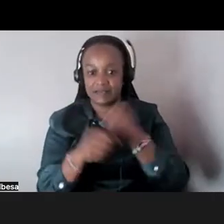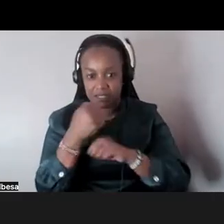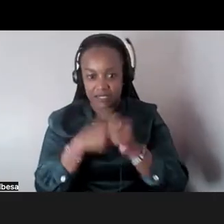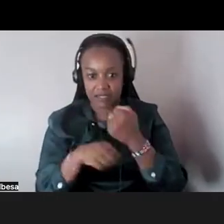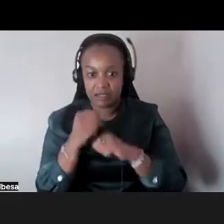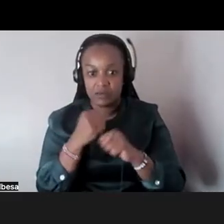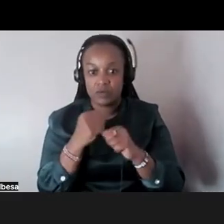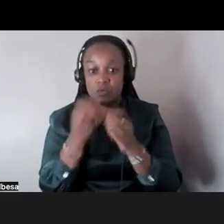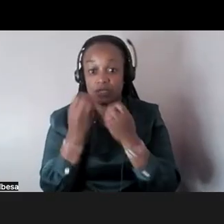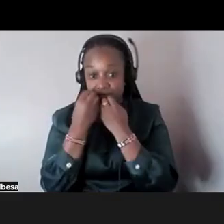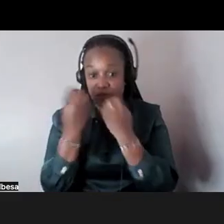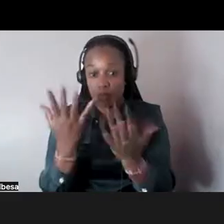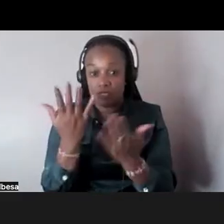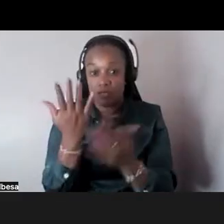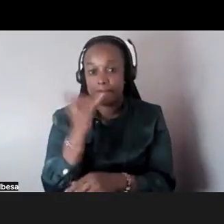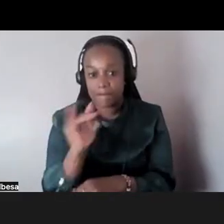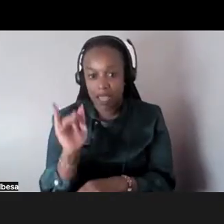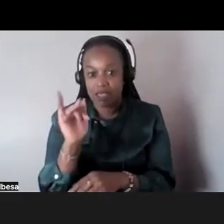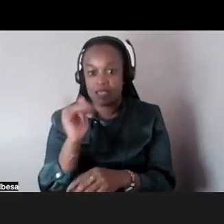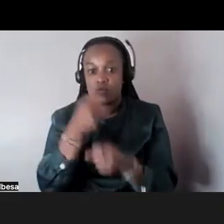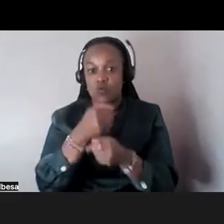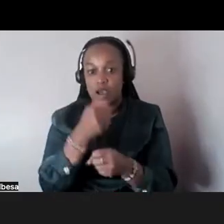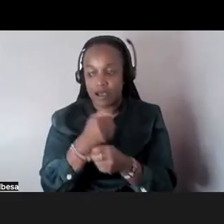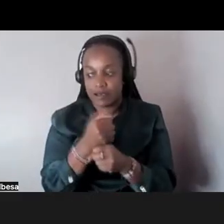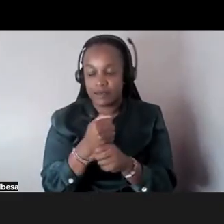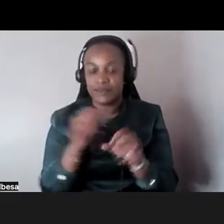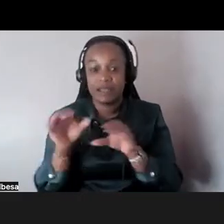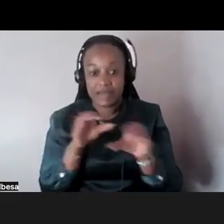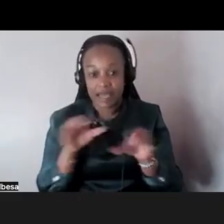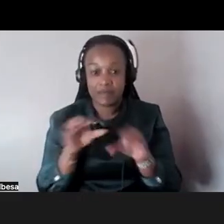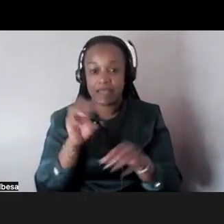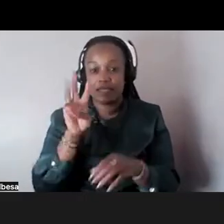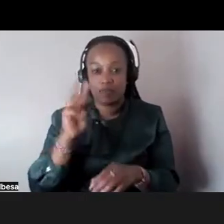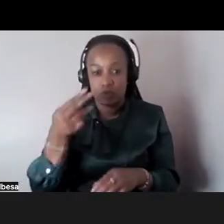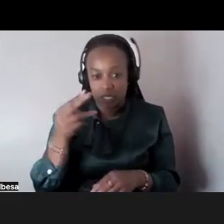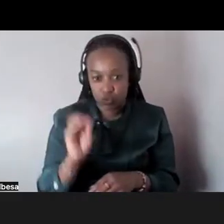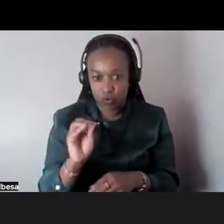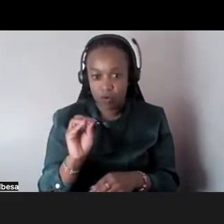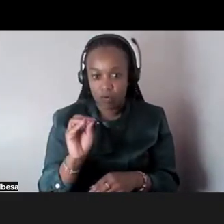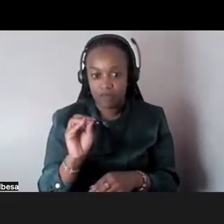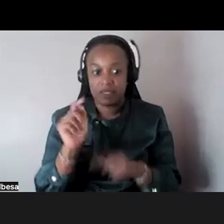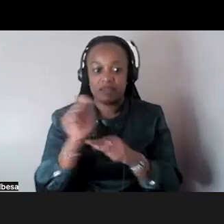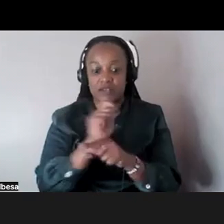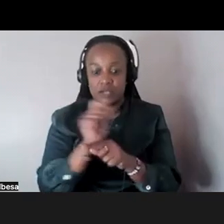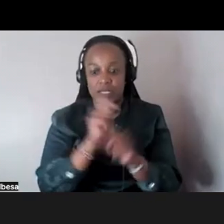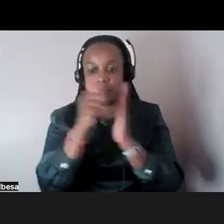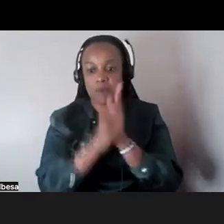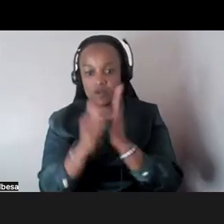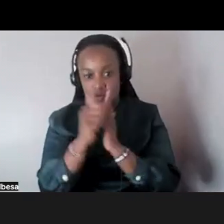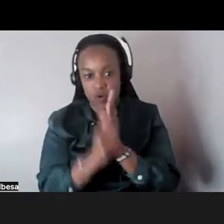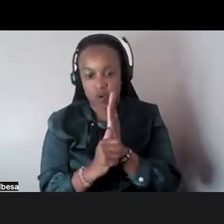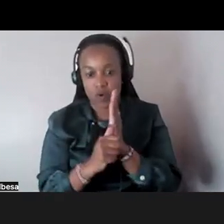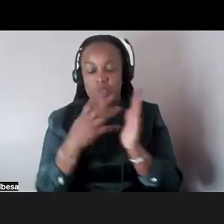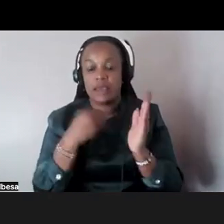informed by work done by the WHO, of course, the training manuals and the books that have been developed